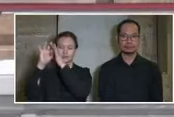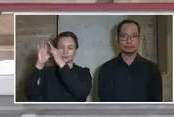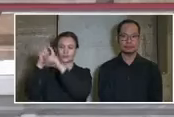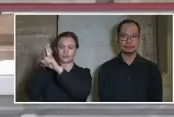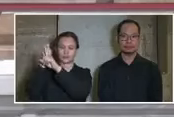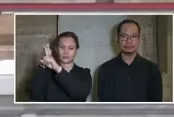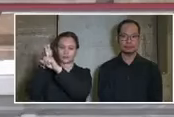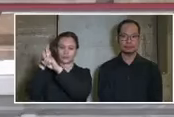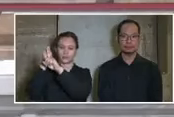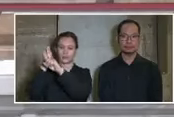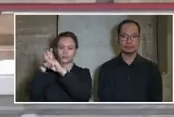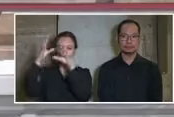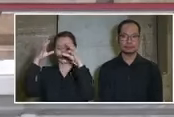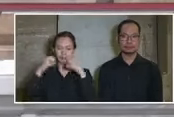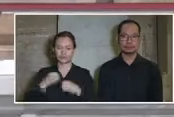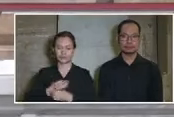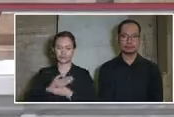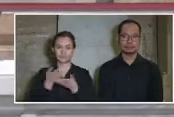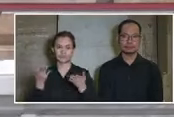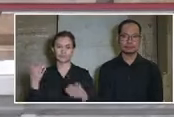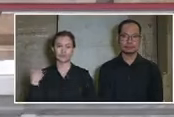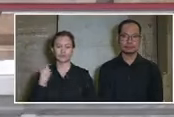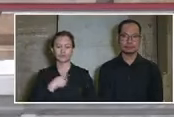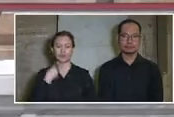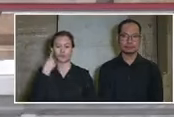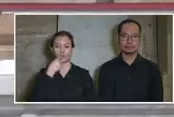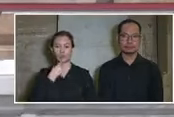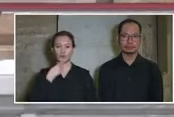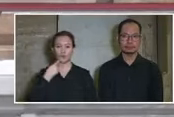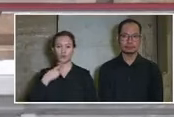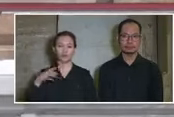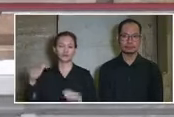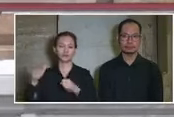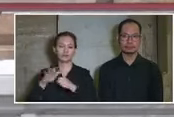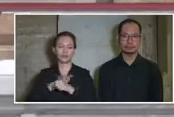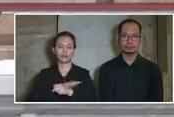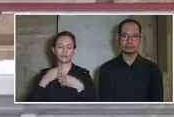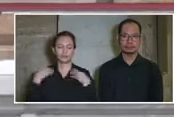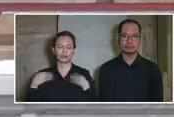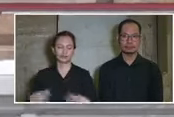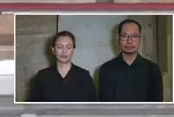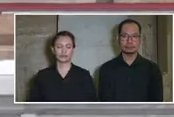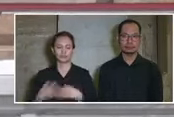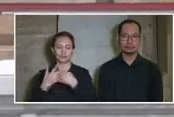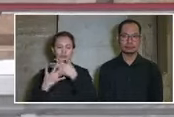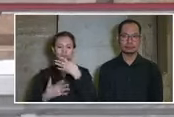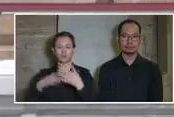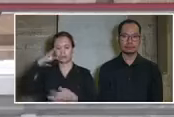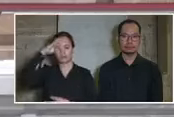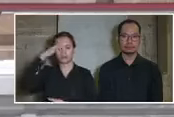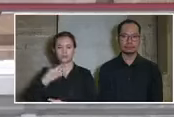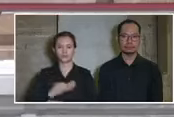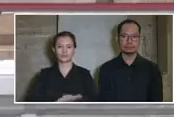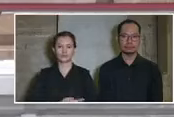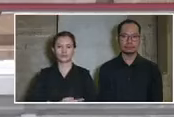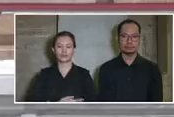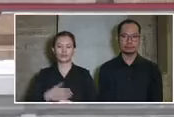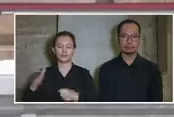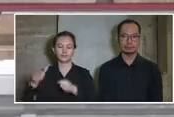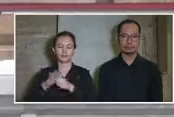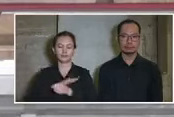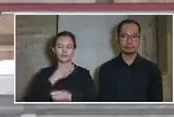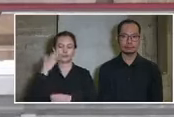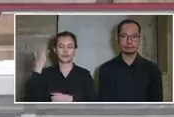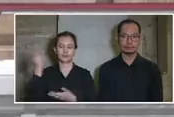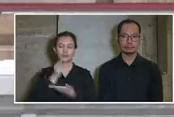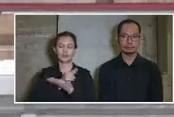yourself. Grant that we who are nourished by the body and blood of your Son and filled with his